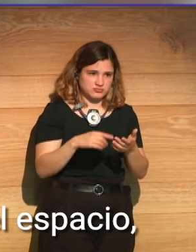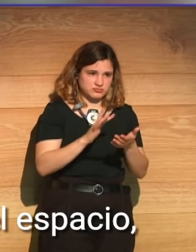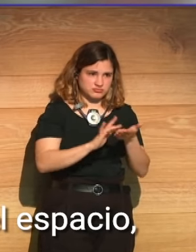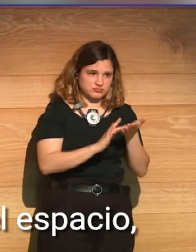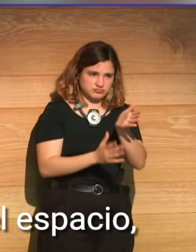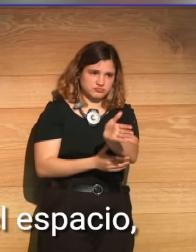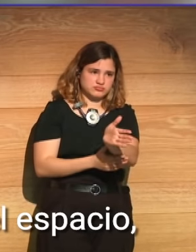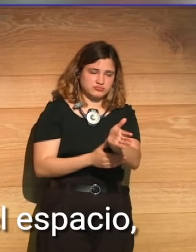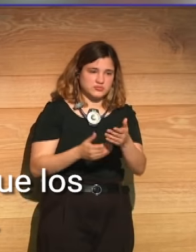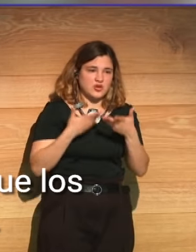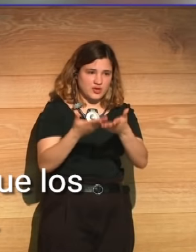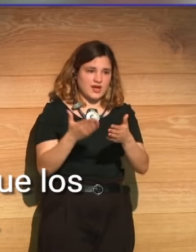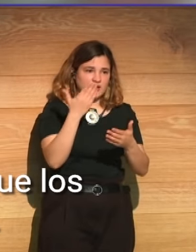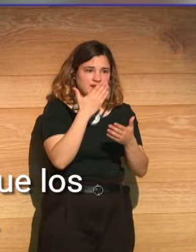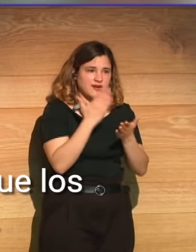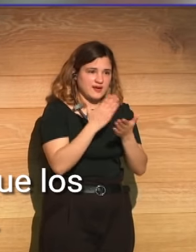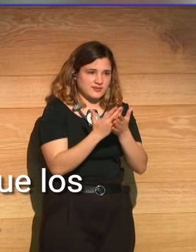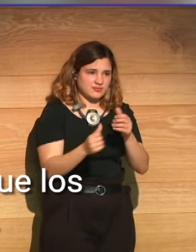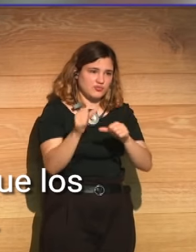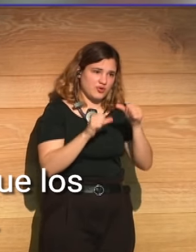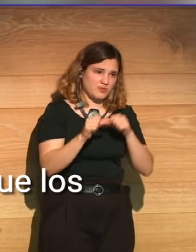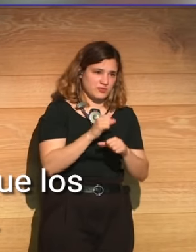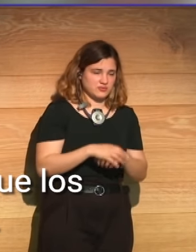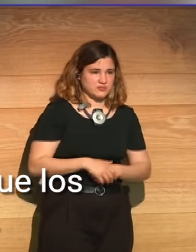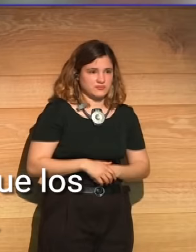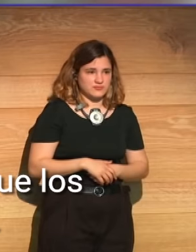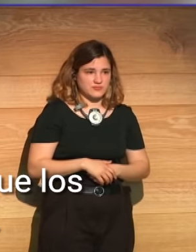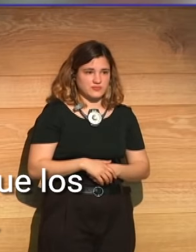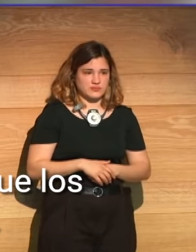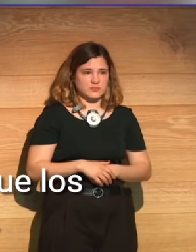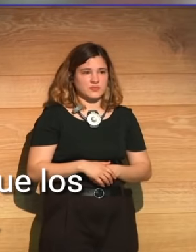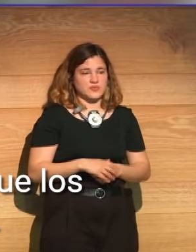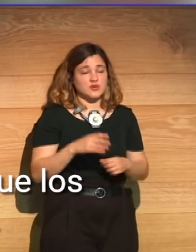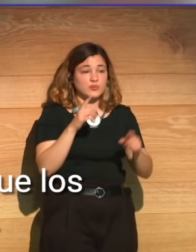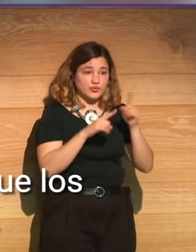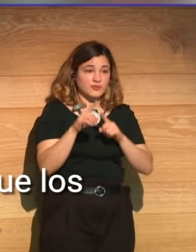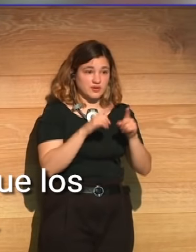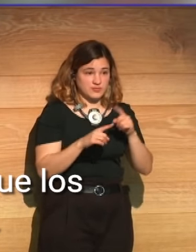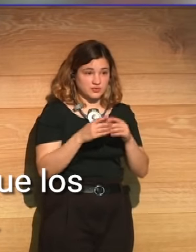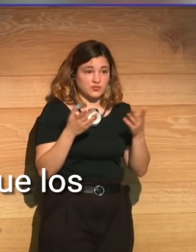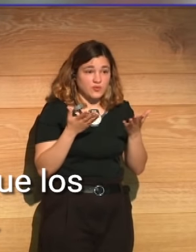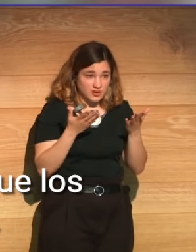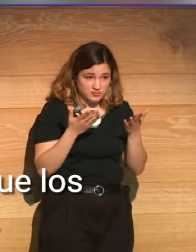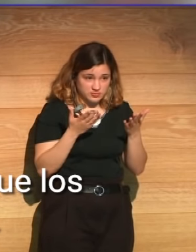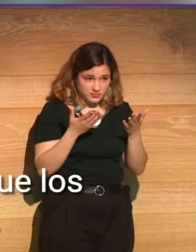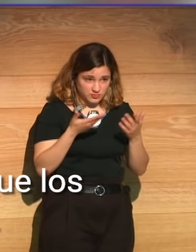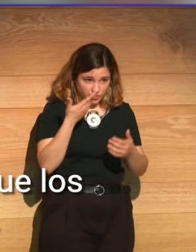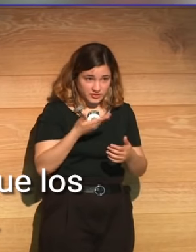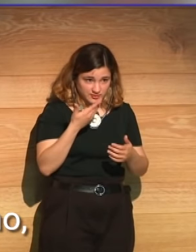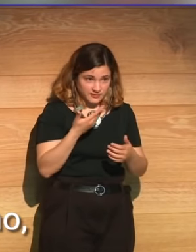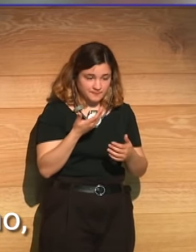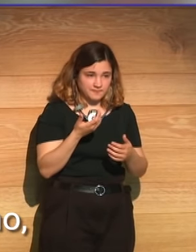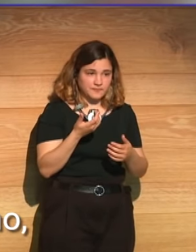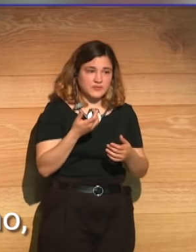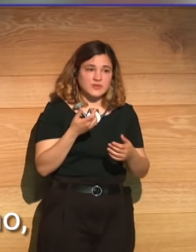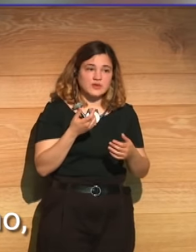Es decir, entre los numerosos desafíos a los que nos enfrentamos, uno de los elementos principales es garantizar que